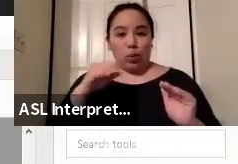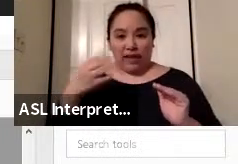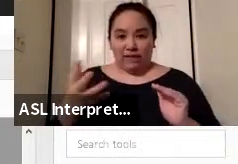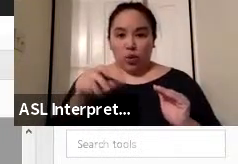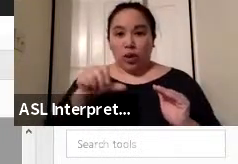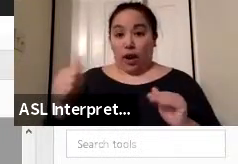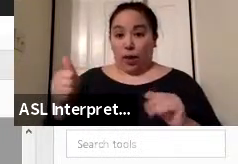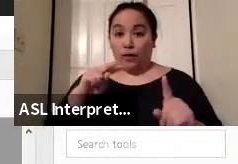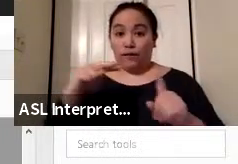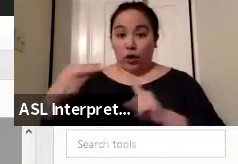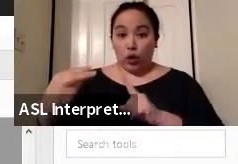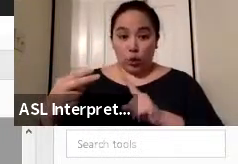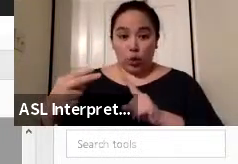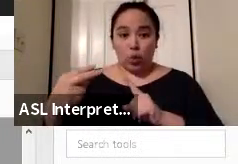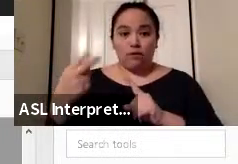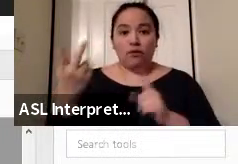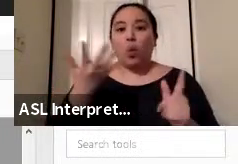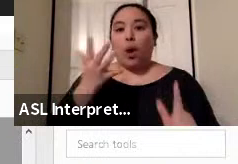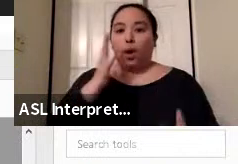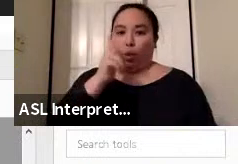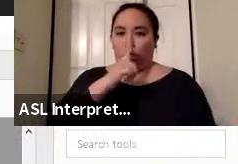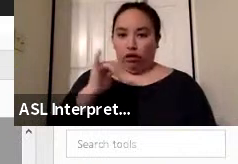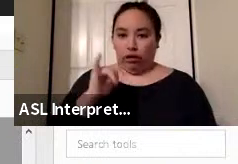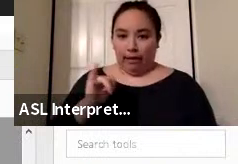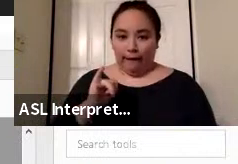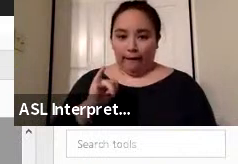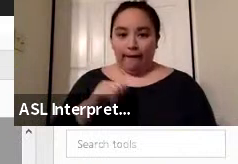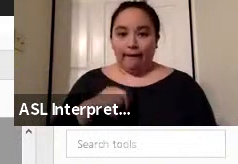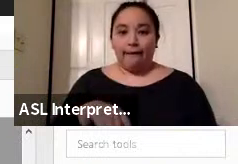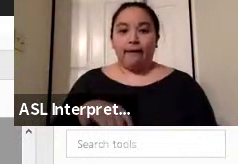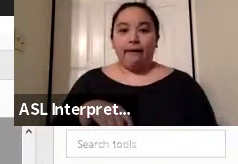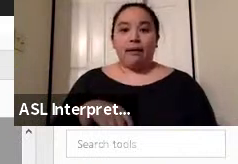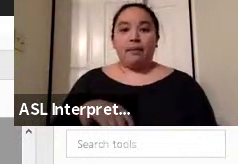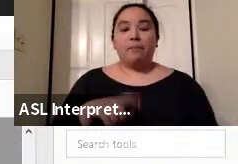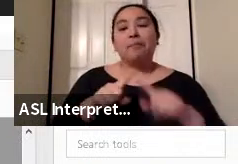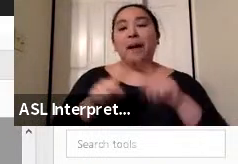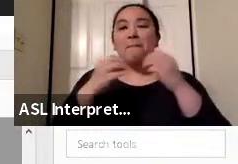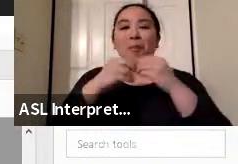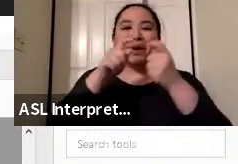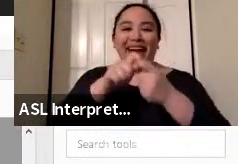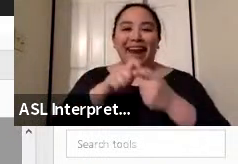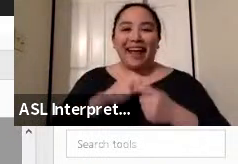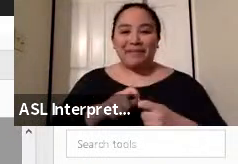view of what it's going to look like in greater detail.